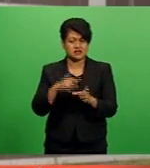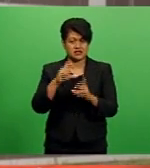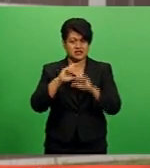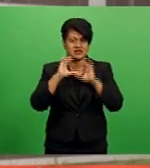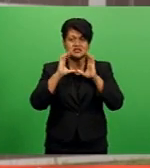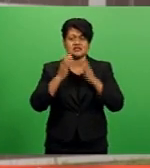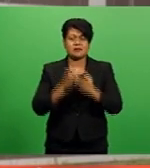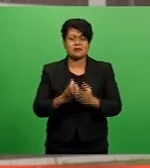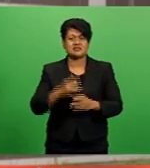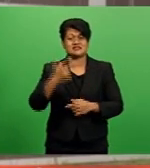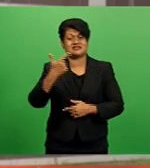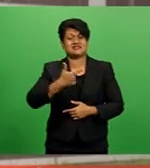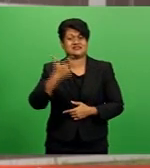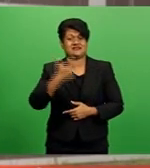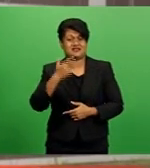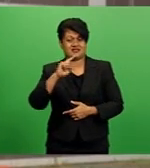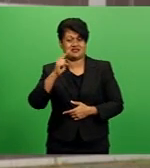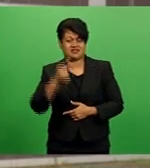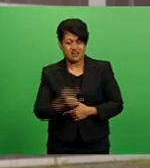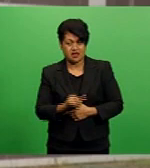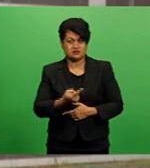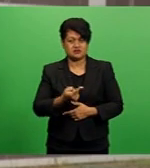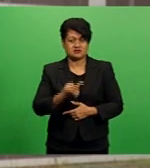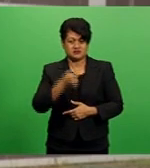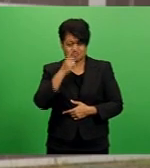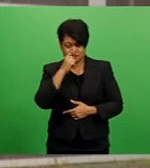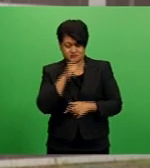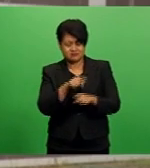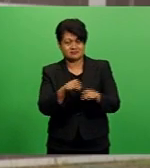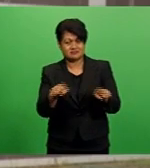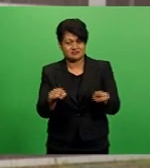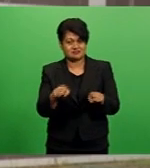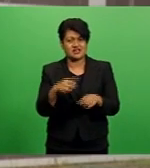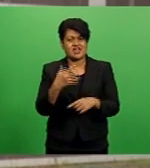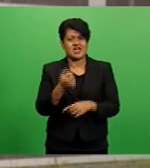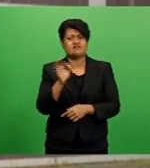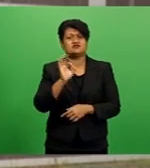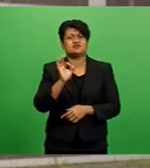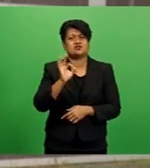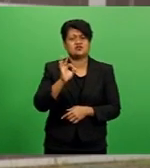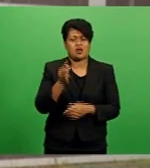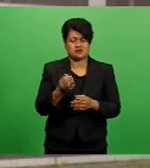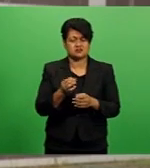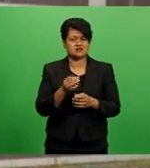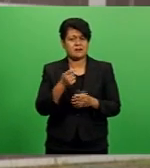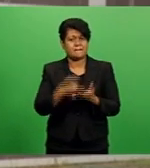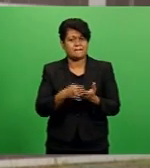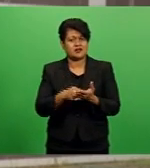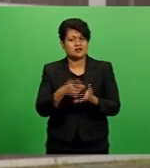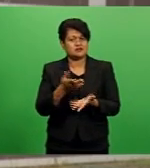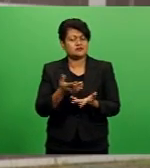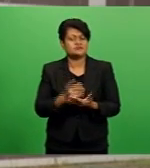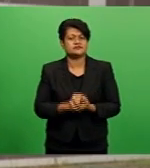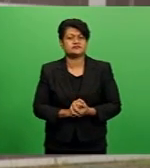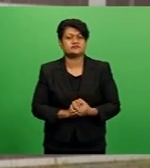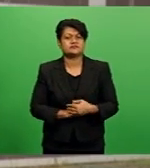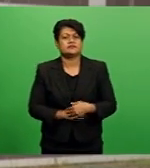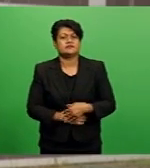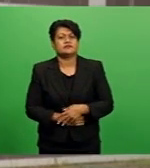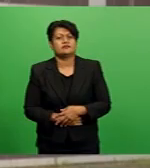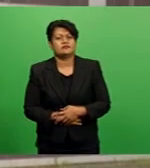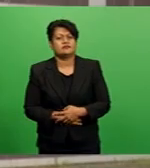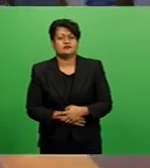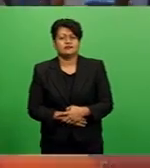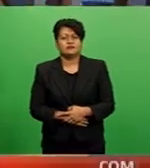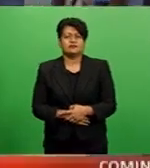17,000 members have zero balance in their general account, exacerbated by the COVID-19 withdrawal. Corey Tandulala, FBC